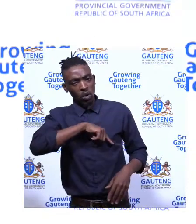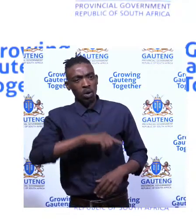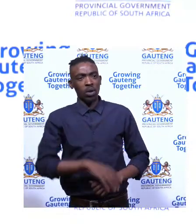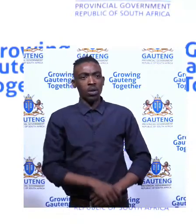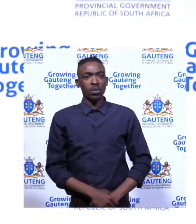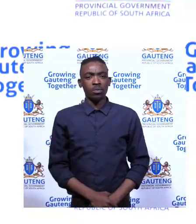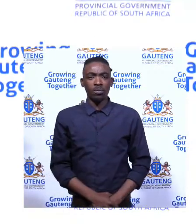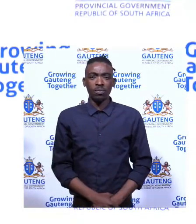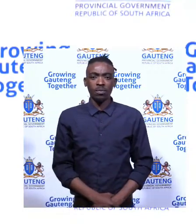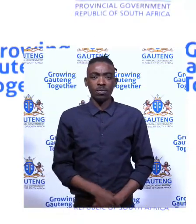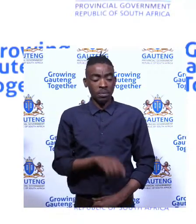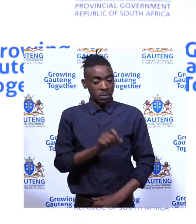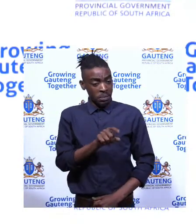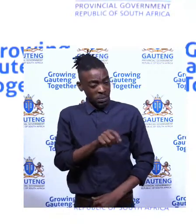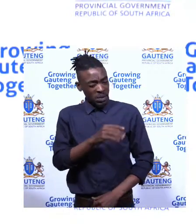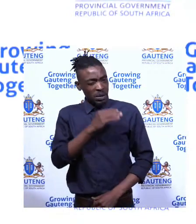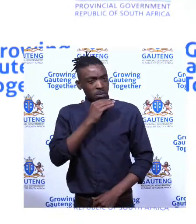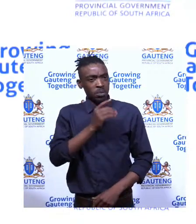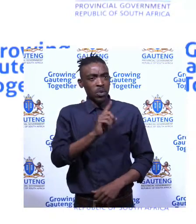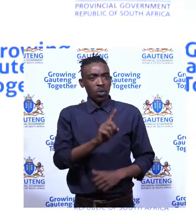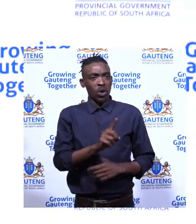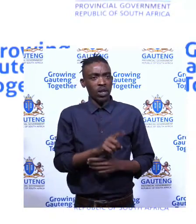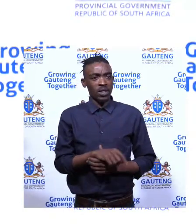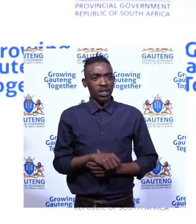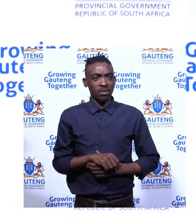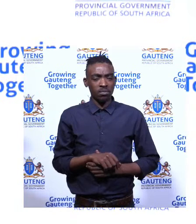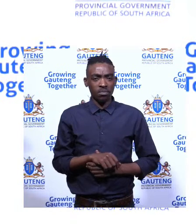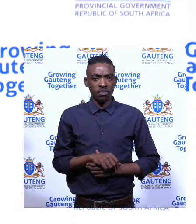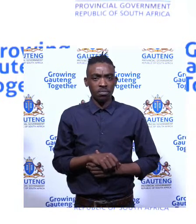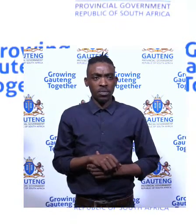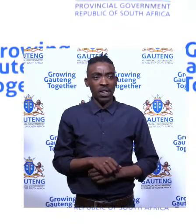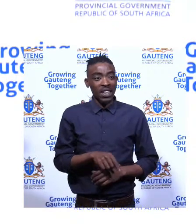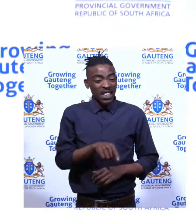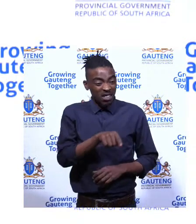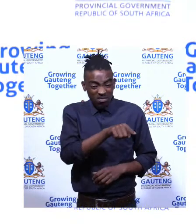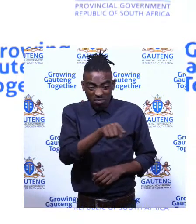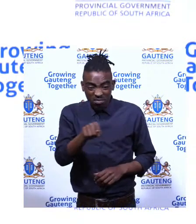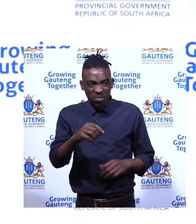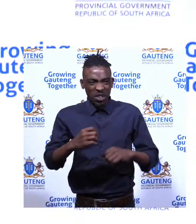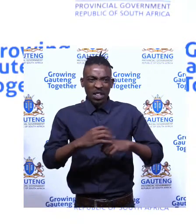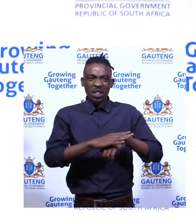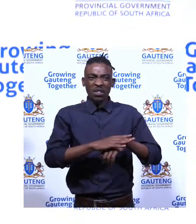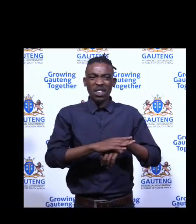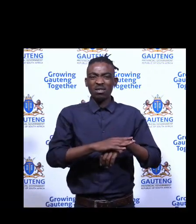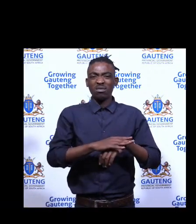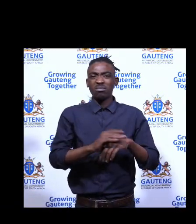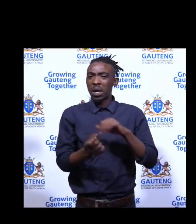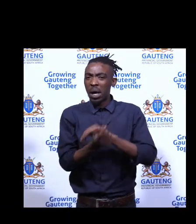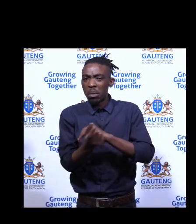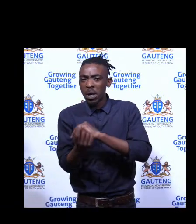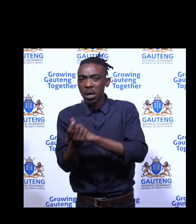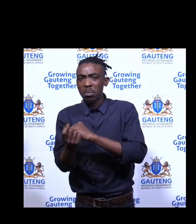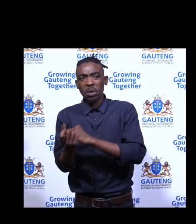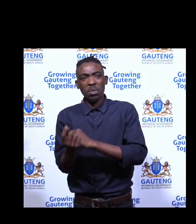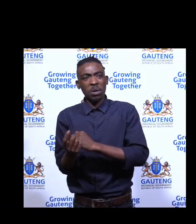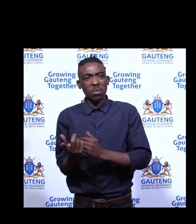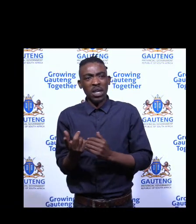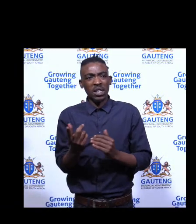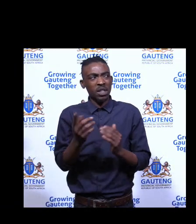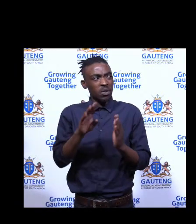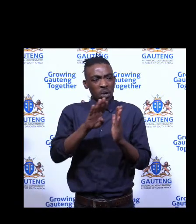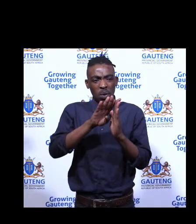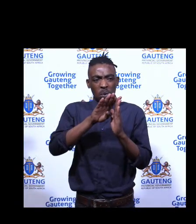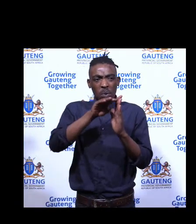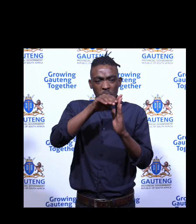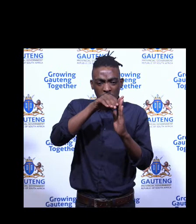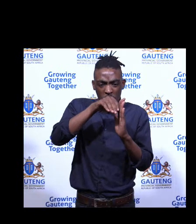means essentially is that these random transmissions continue, and that is depicted in the red curve, continuously, slowly